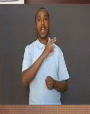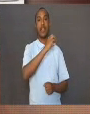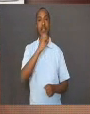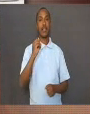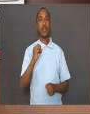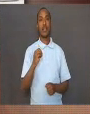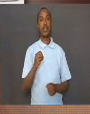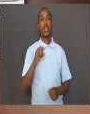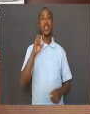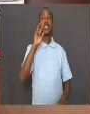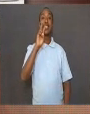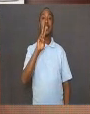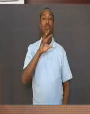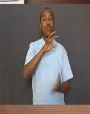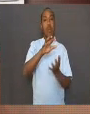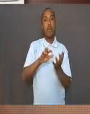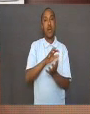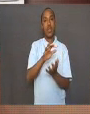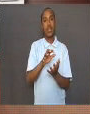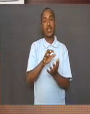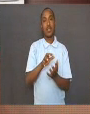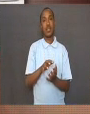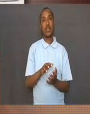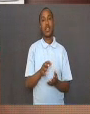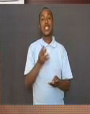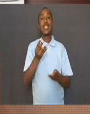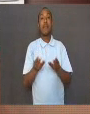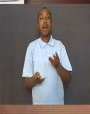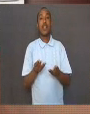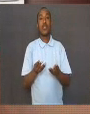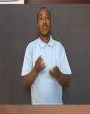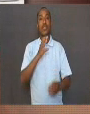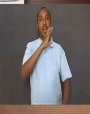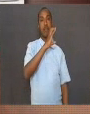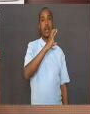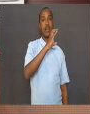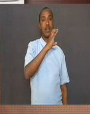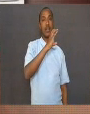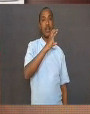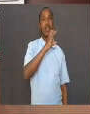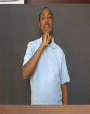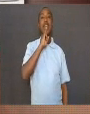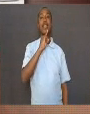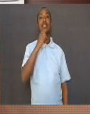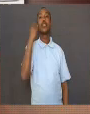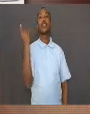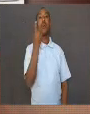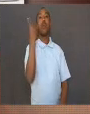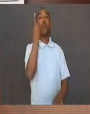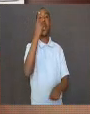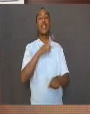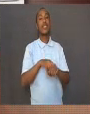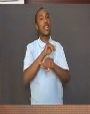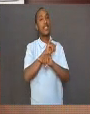And in the two compounds, the mass of carbon is always